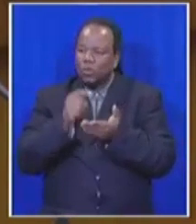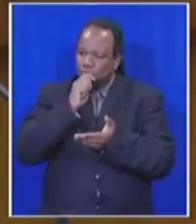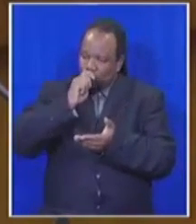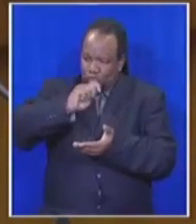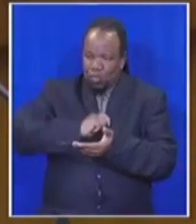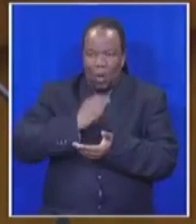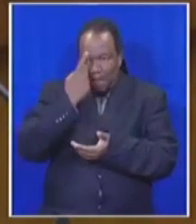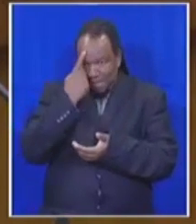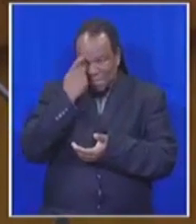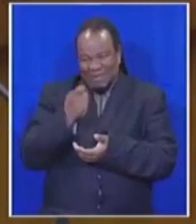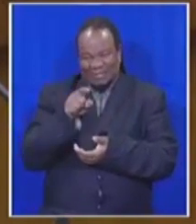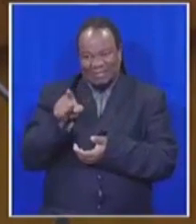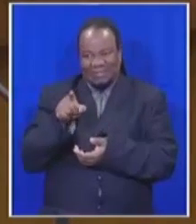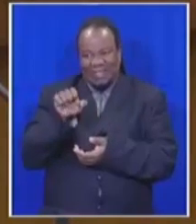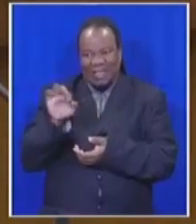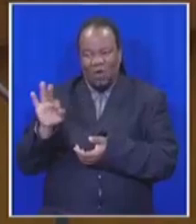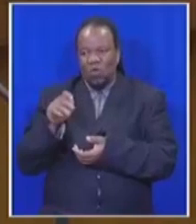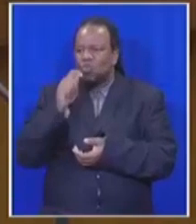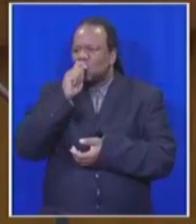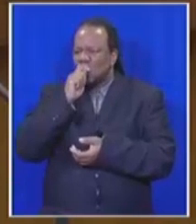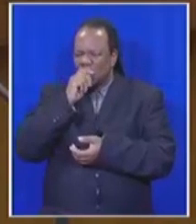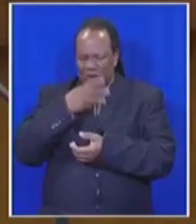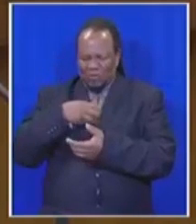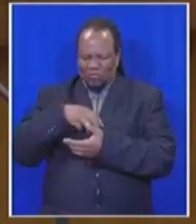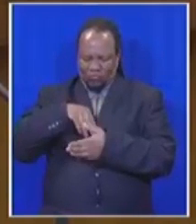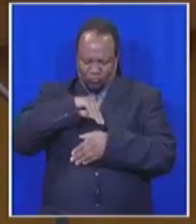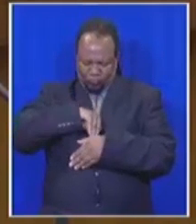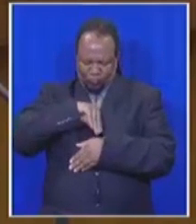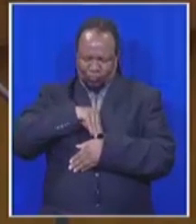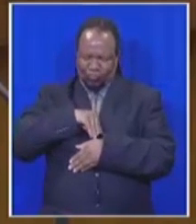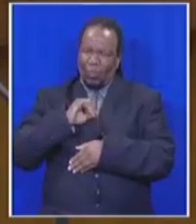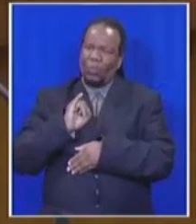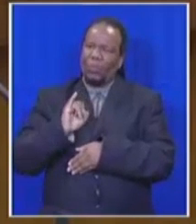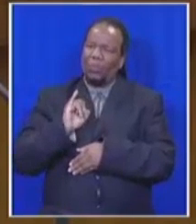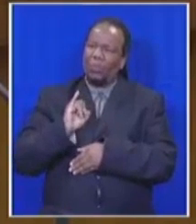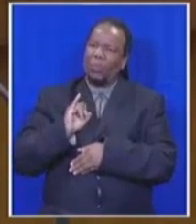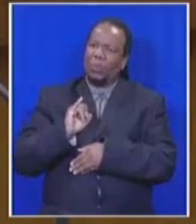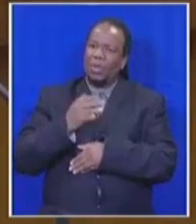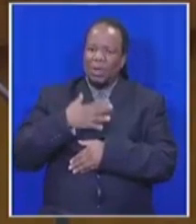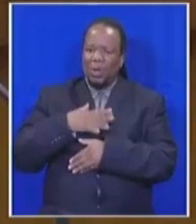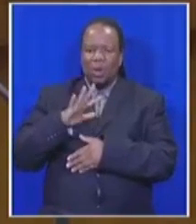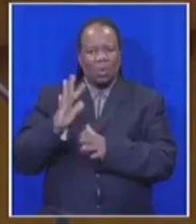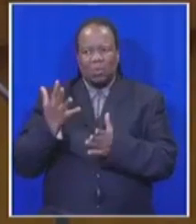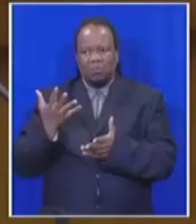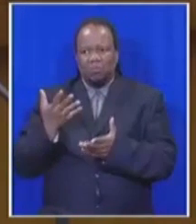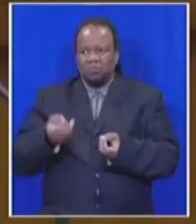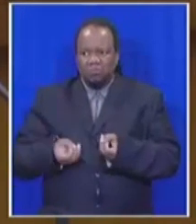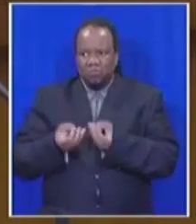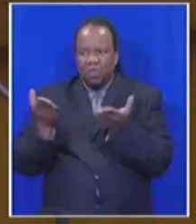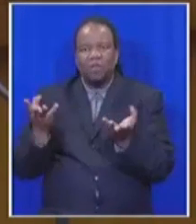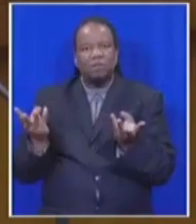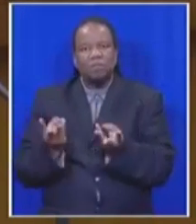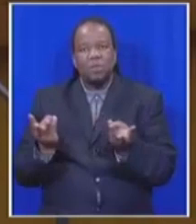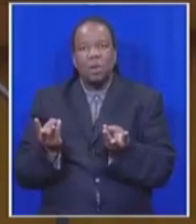party driven by bitterness and vengeance with nothing to offer to our people. Notwithstanding the setbacks in